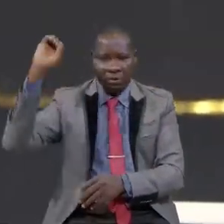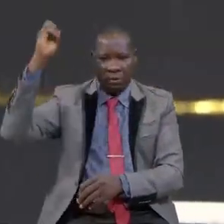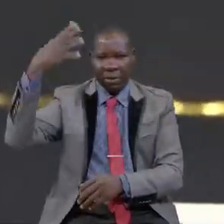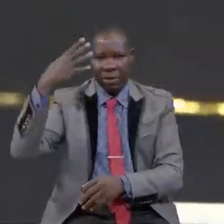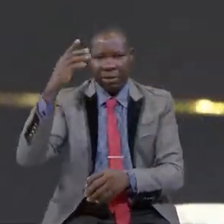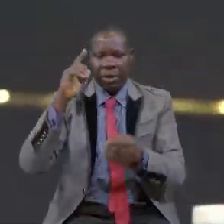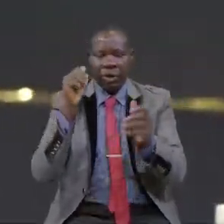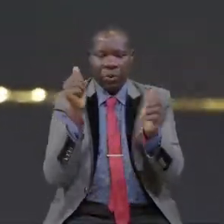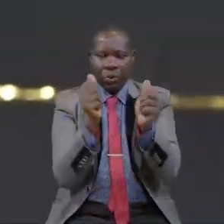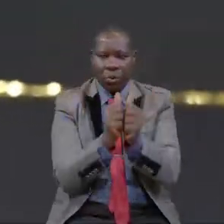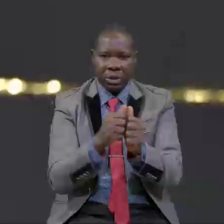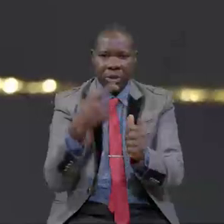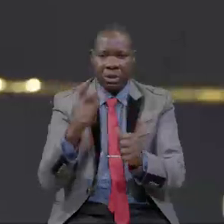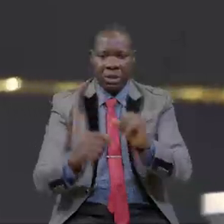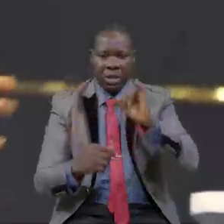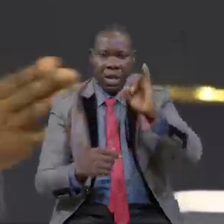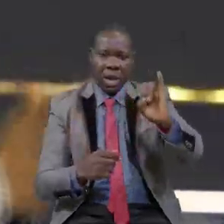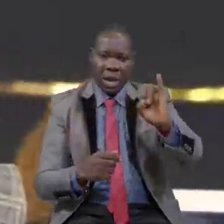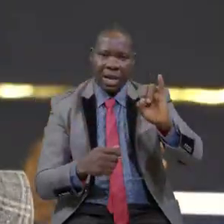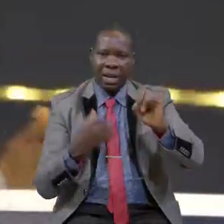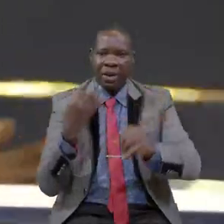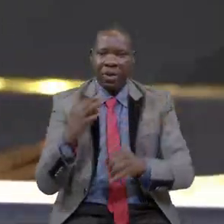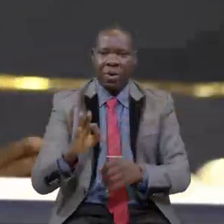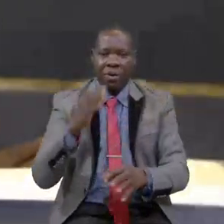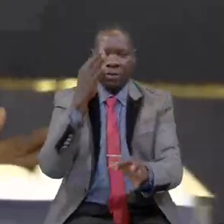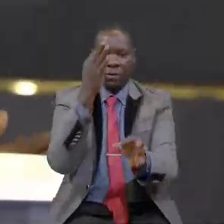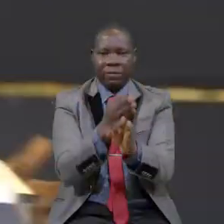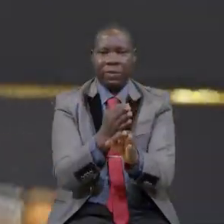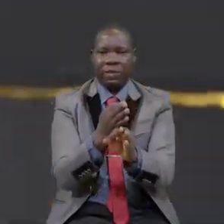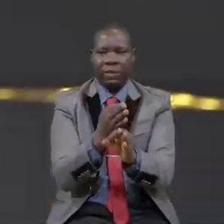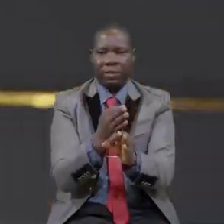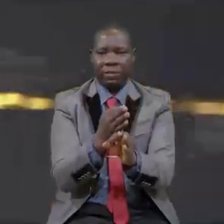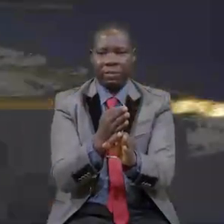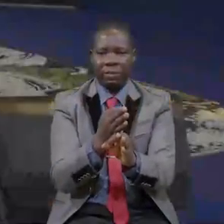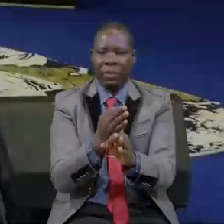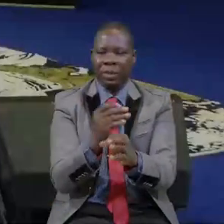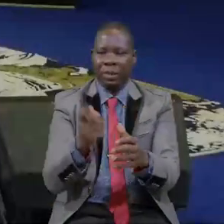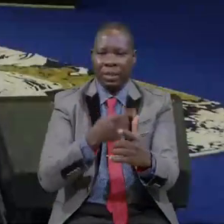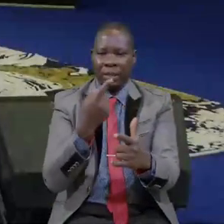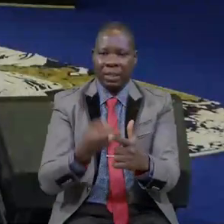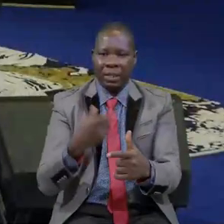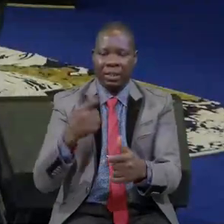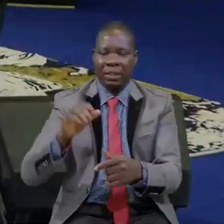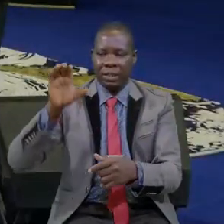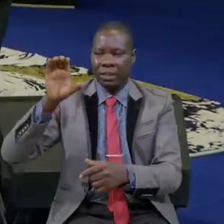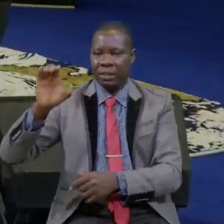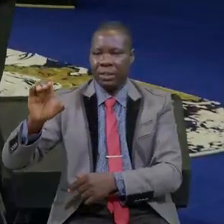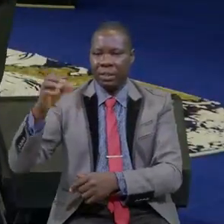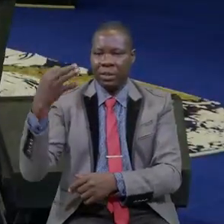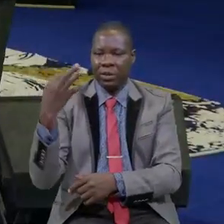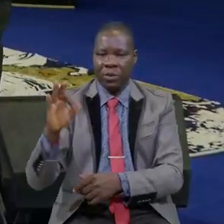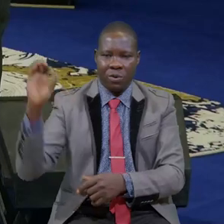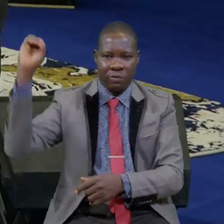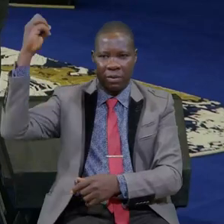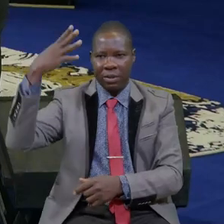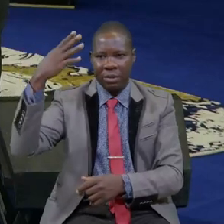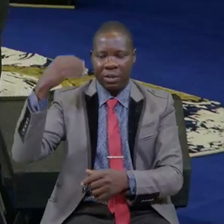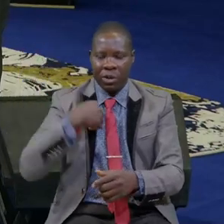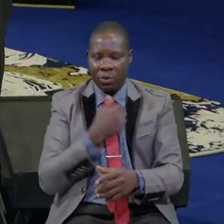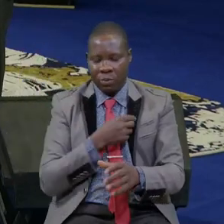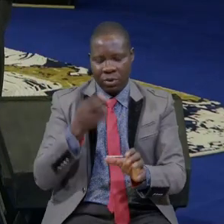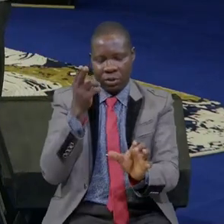with the eye of faith and then the T of Grace were link that